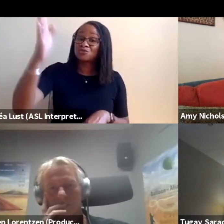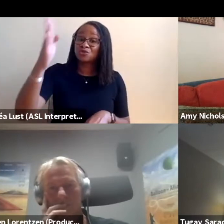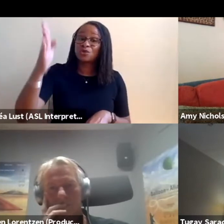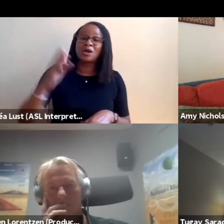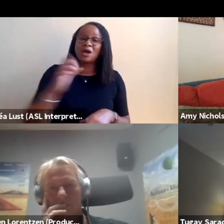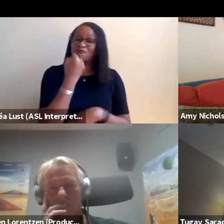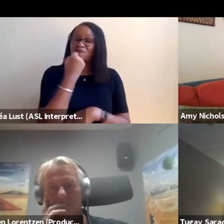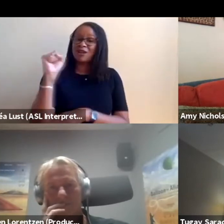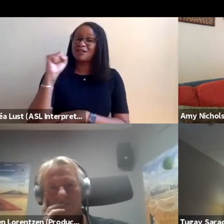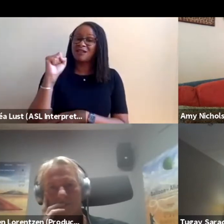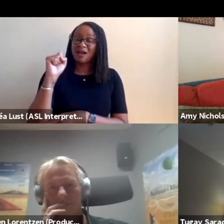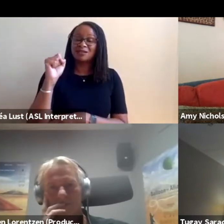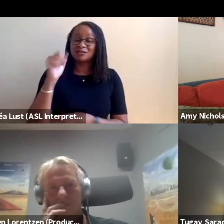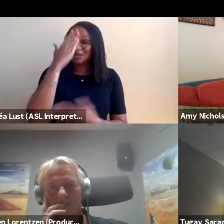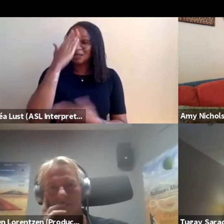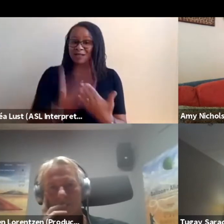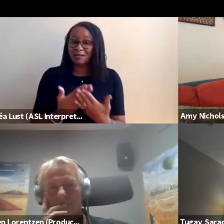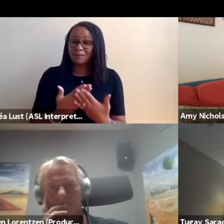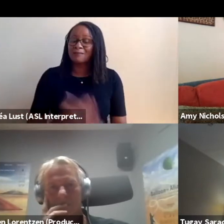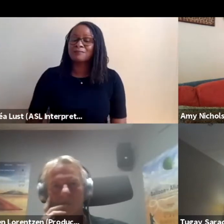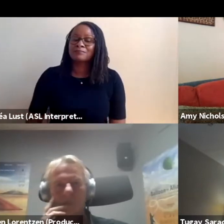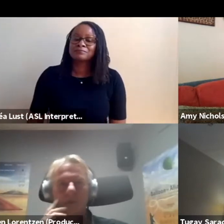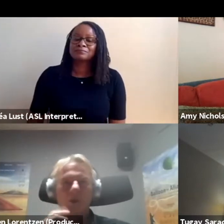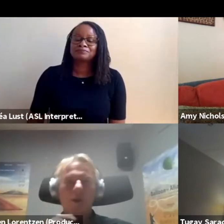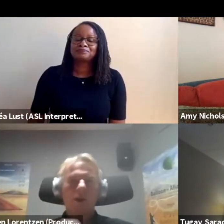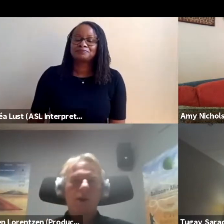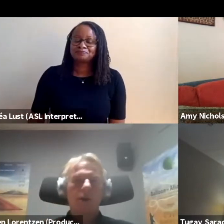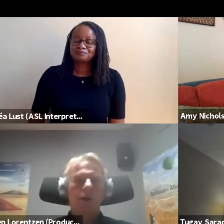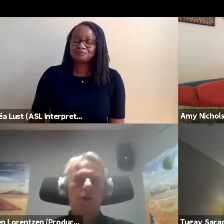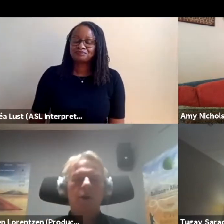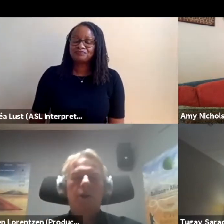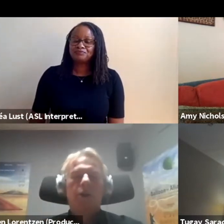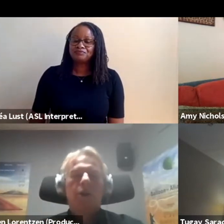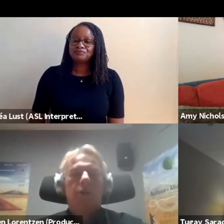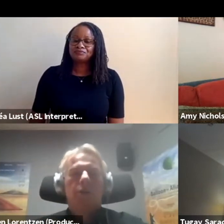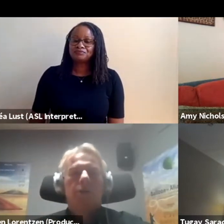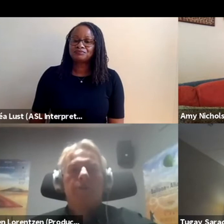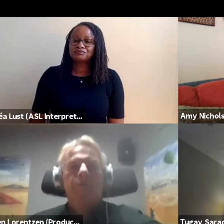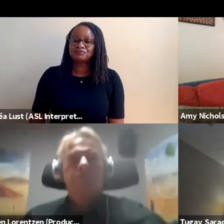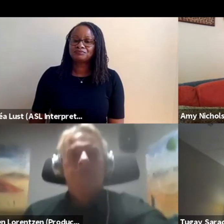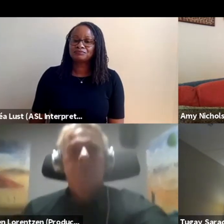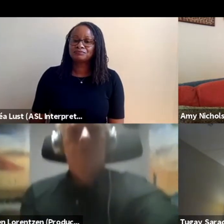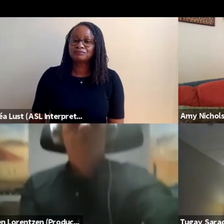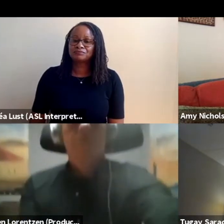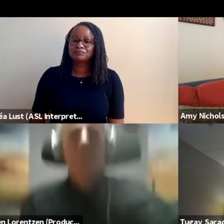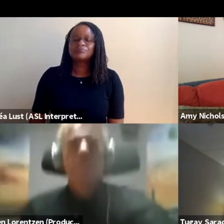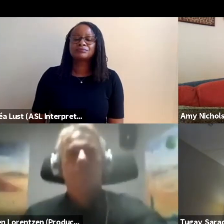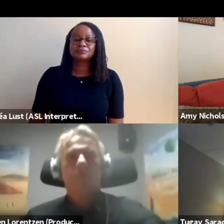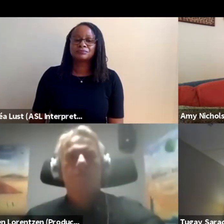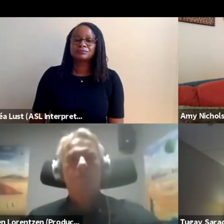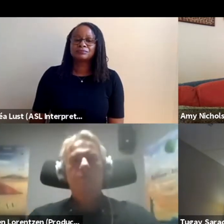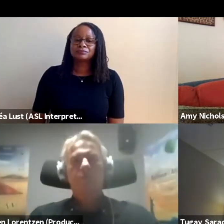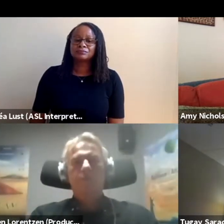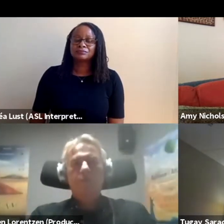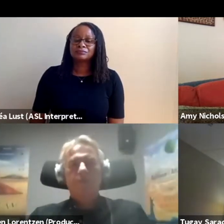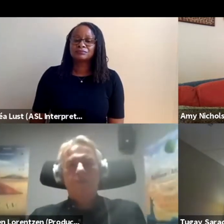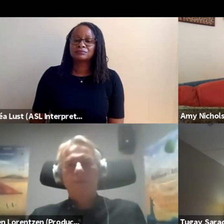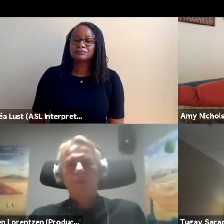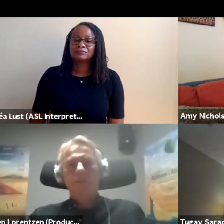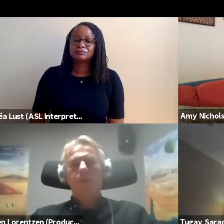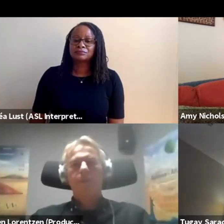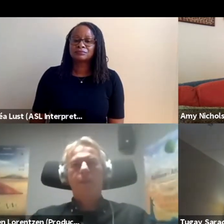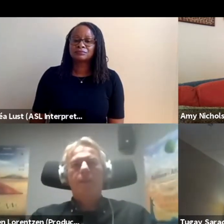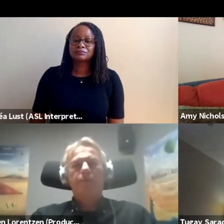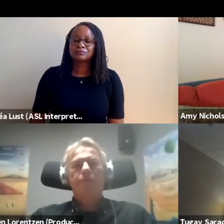You know, the reason why me and my aunt, Teyze, my Seyran, want to be